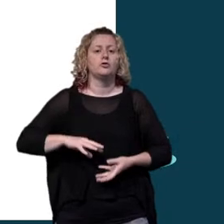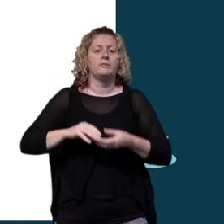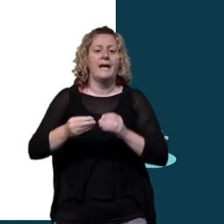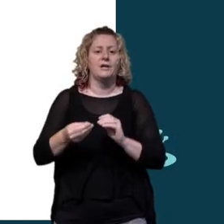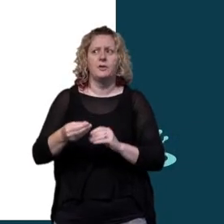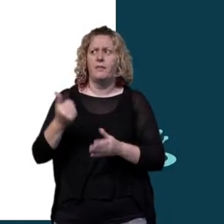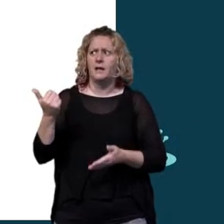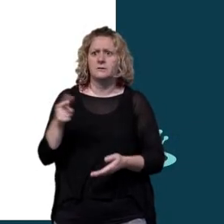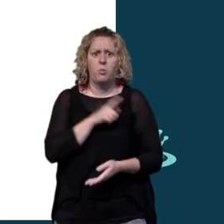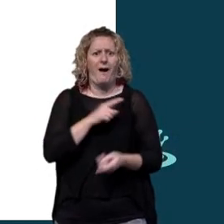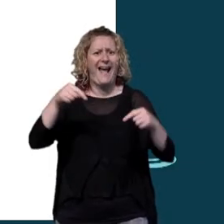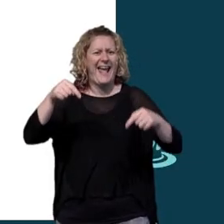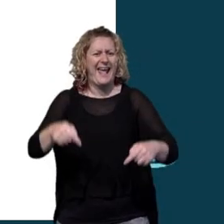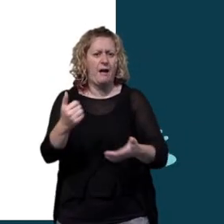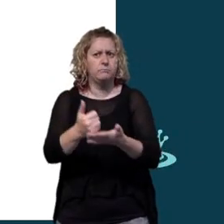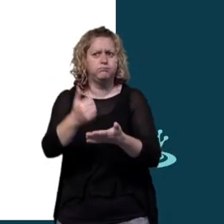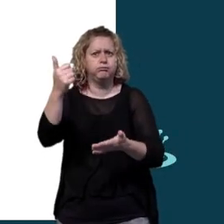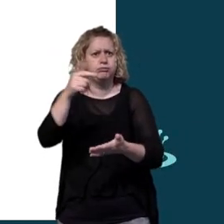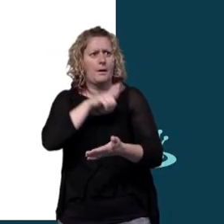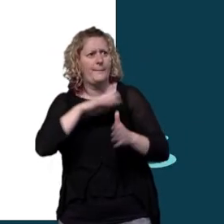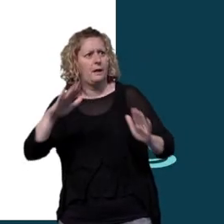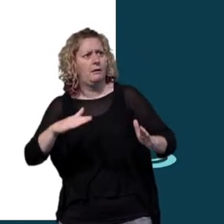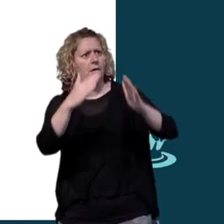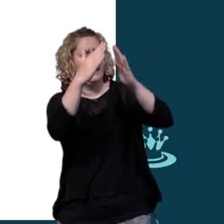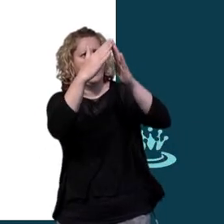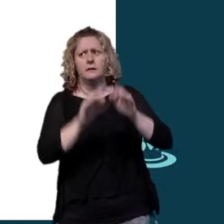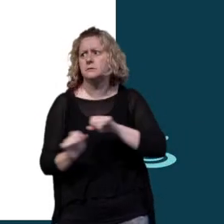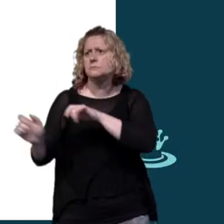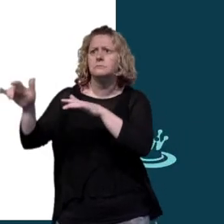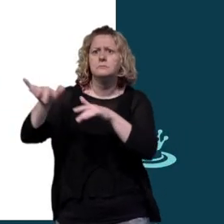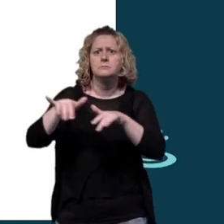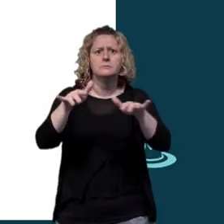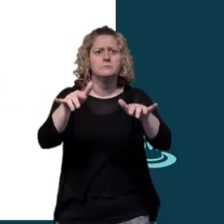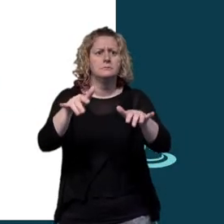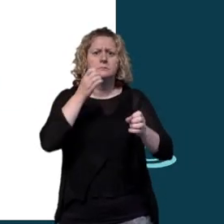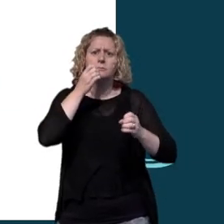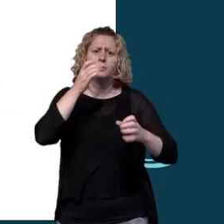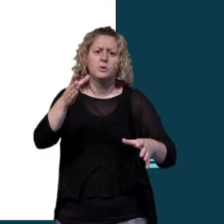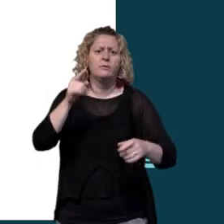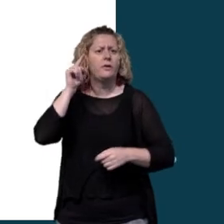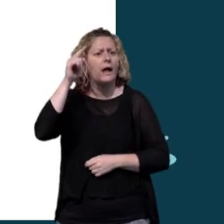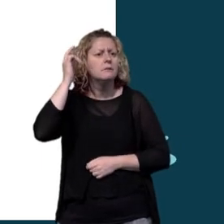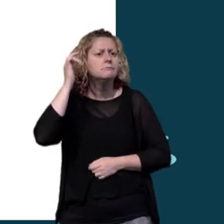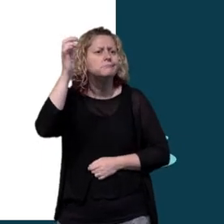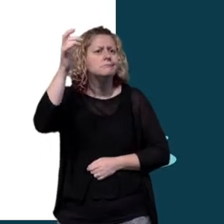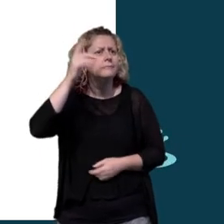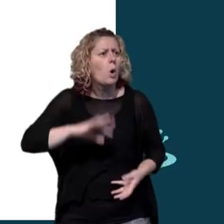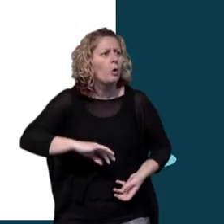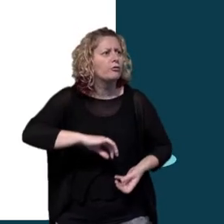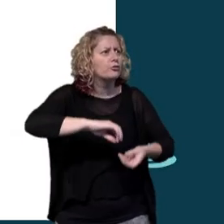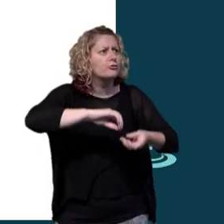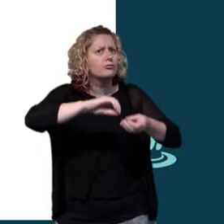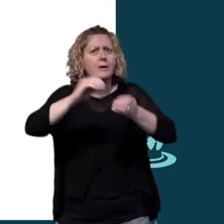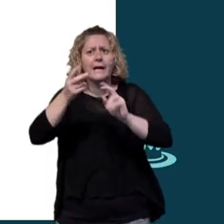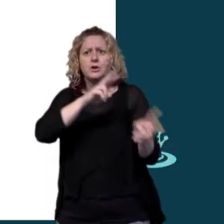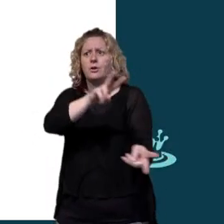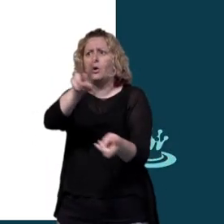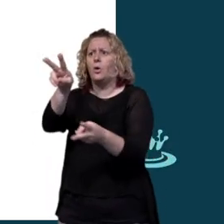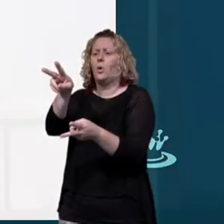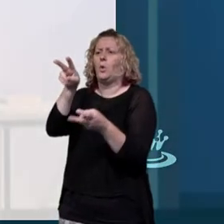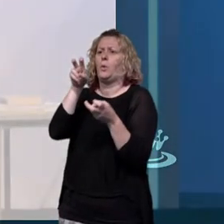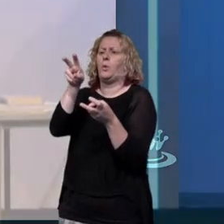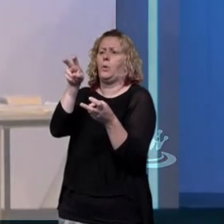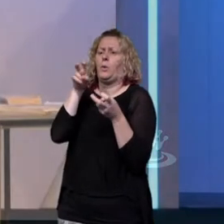hills are so great, because actually that does help me, that doctrine of creation, to be someone who gets their soul fed in the